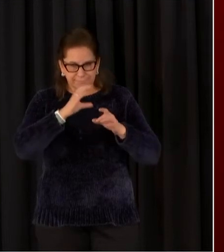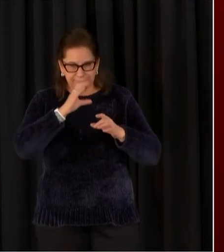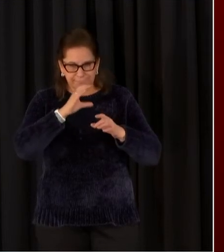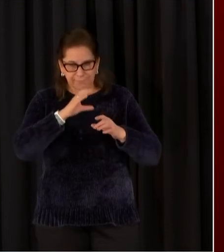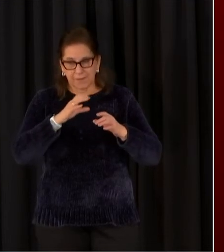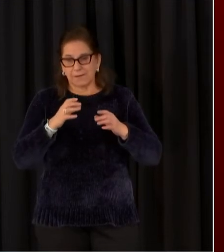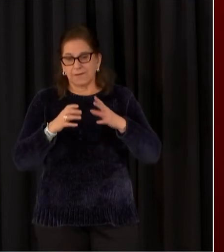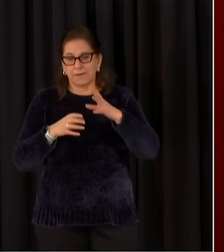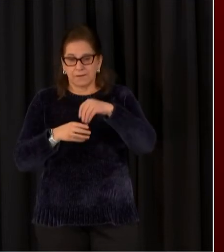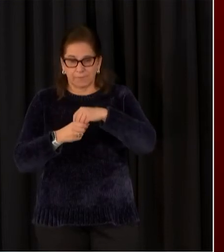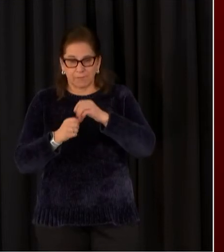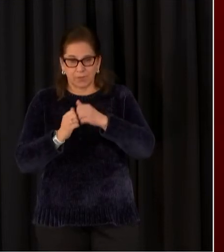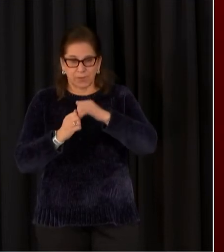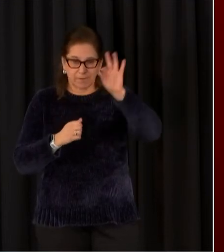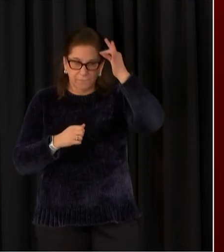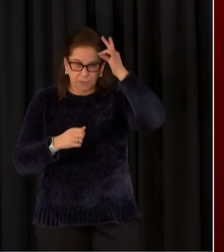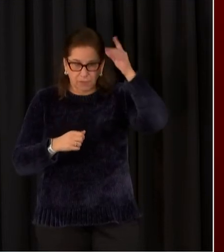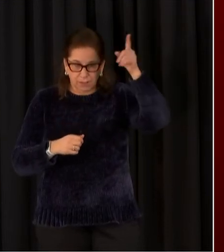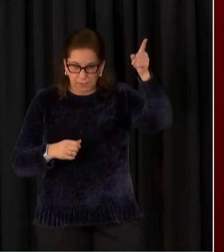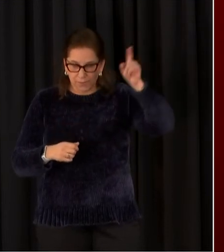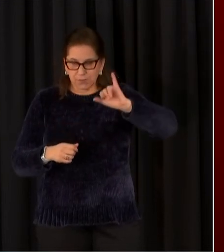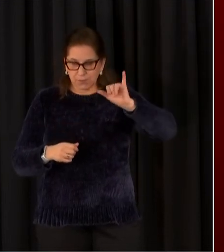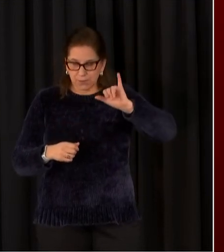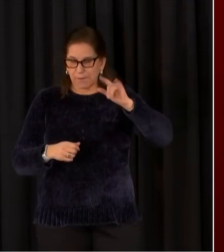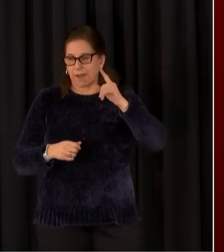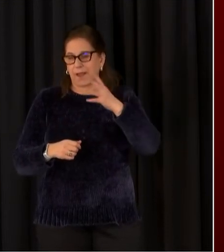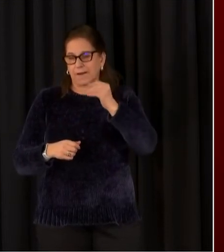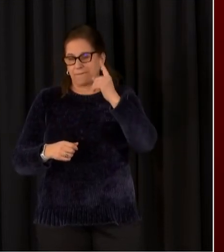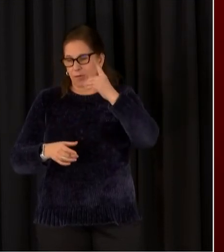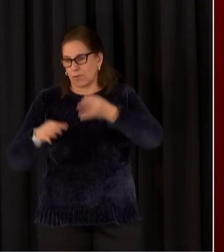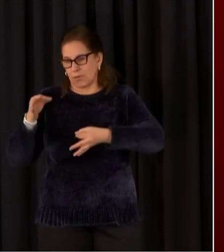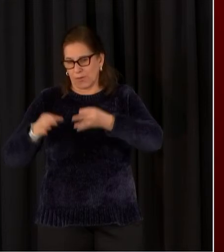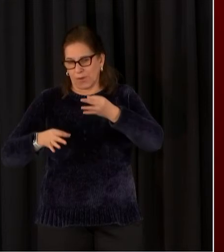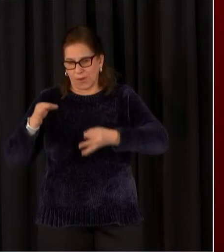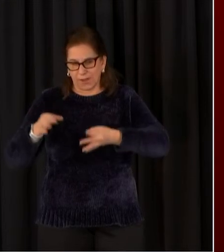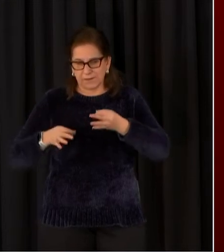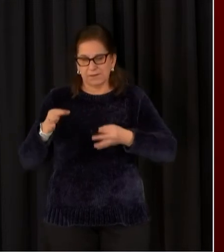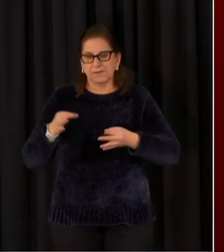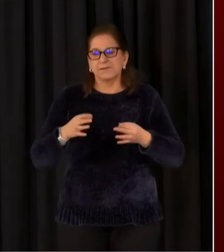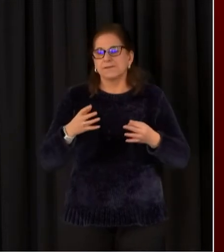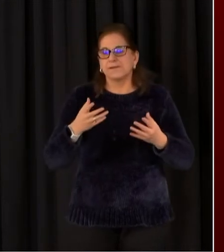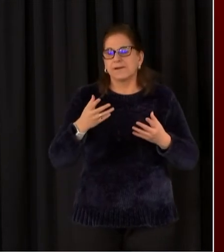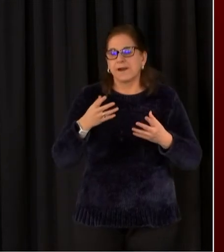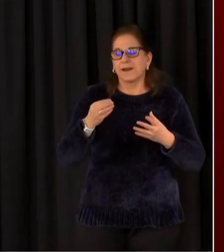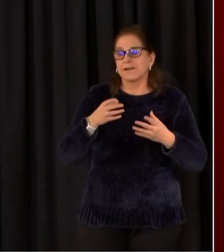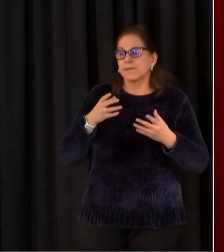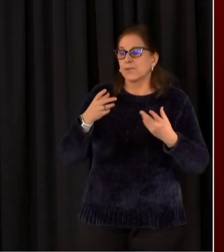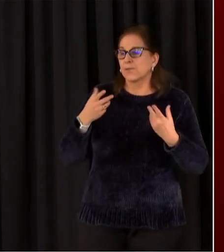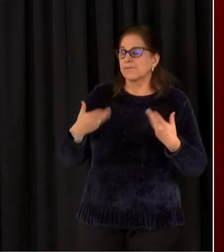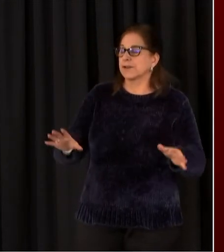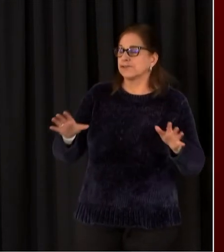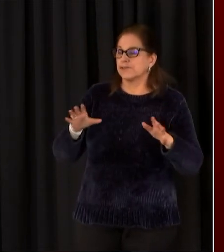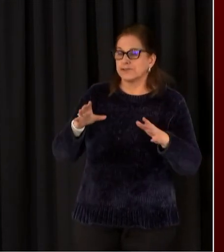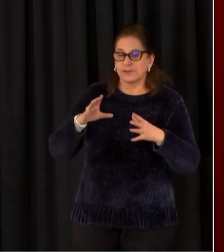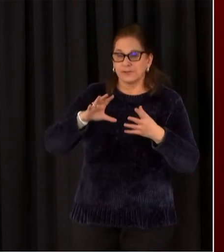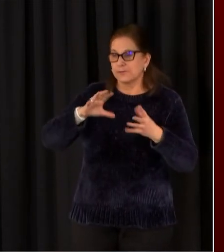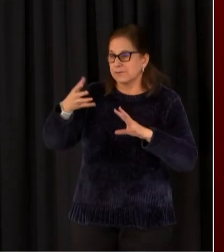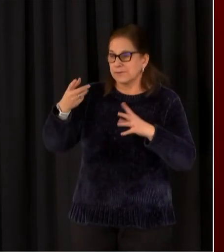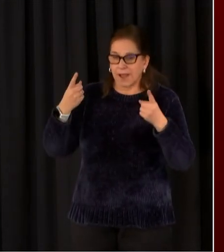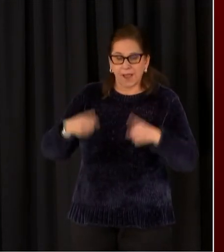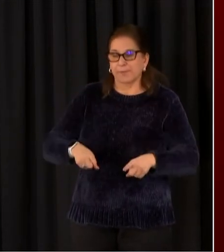even at the federal level, with the congressional hearings that are to come, et cetera, that there'll be several after action reports. I think